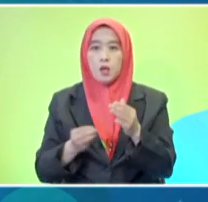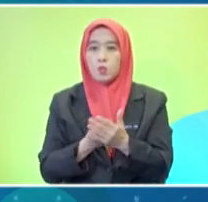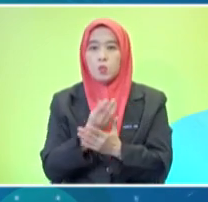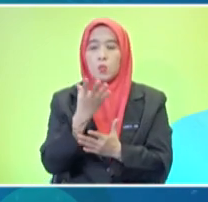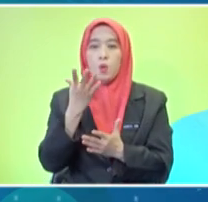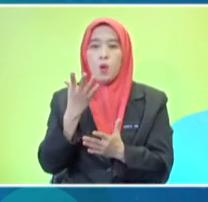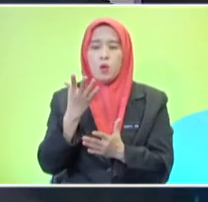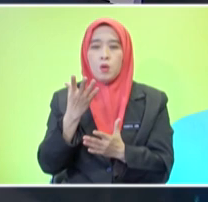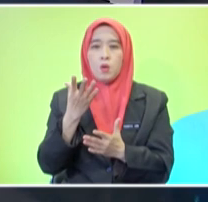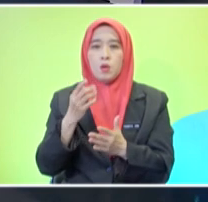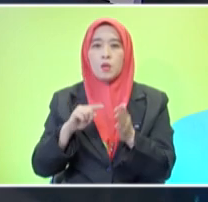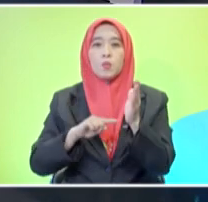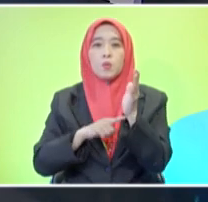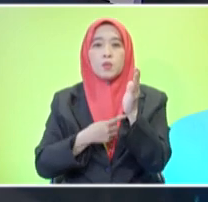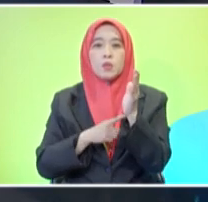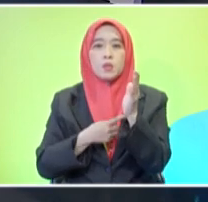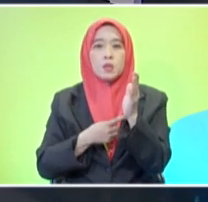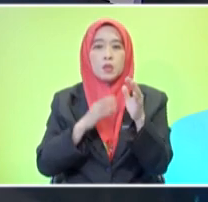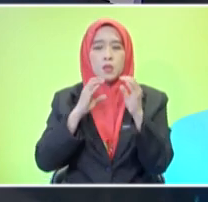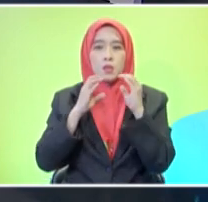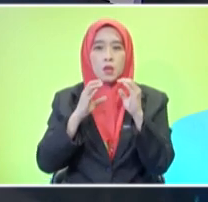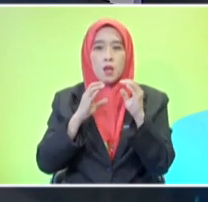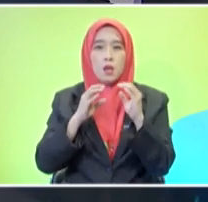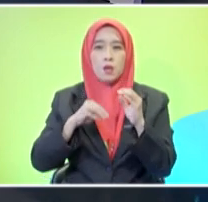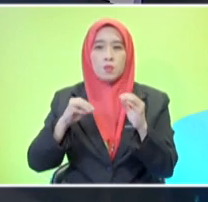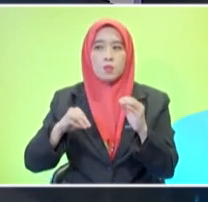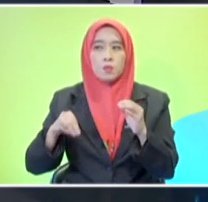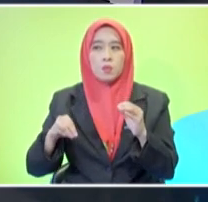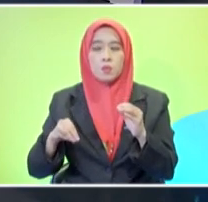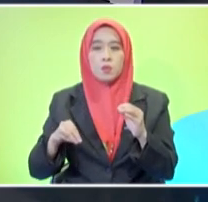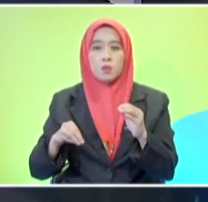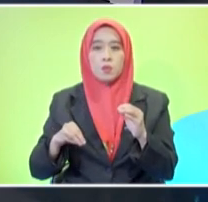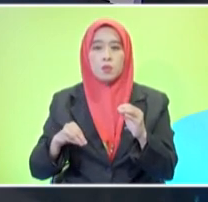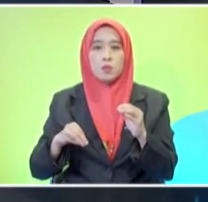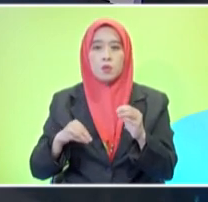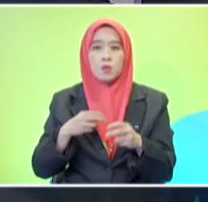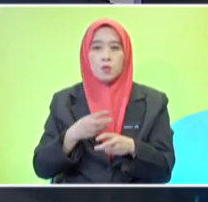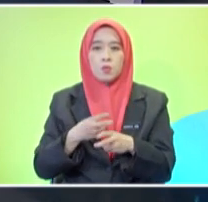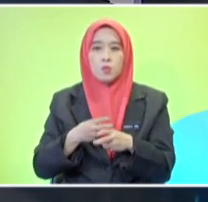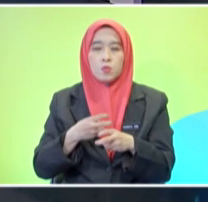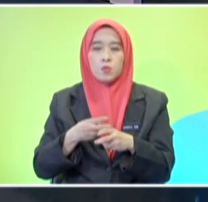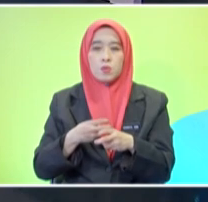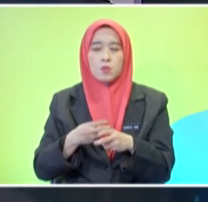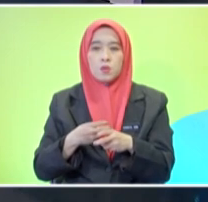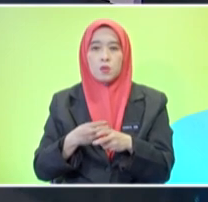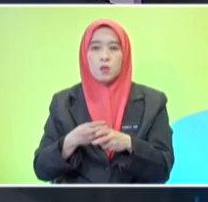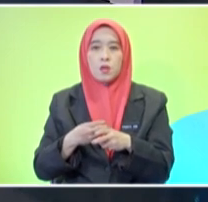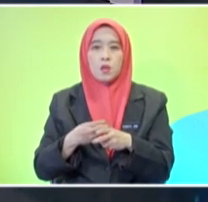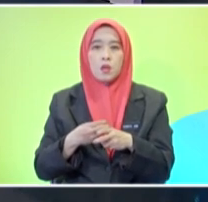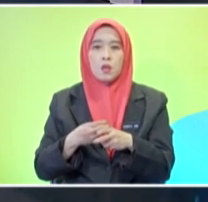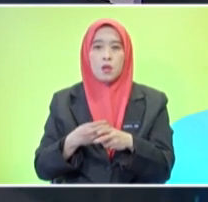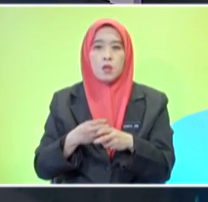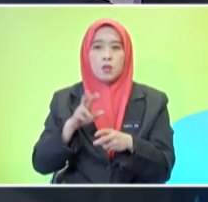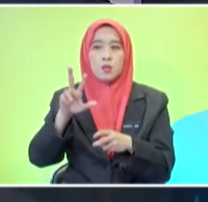Like I said earlier from the previous experiment, some of it, for example, this experiment, I placed 3 seedlings